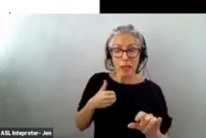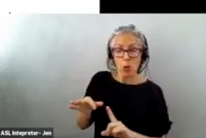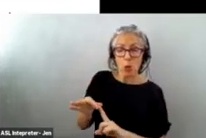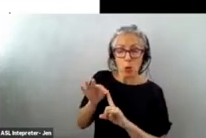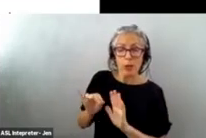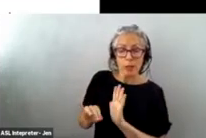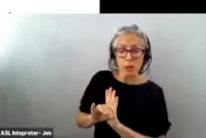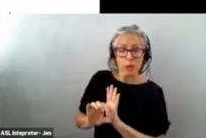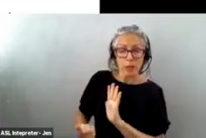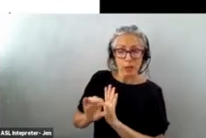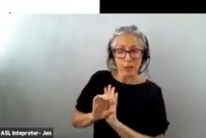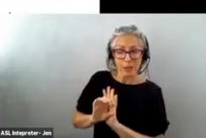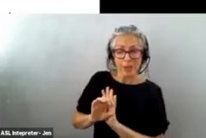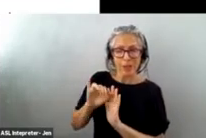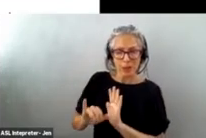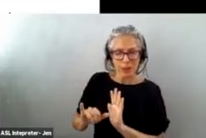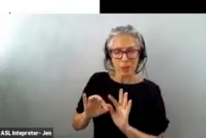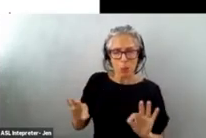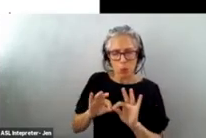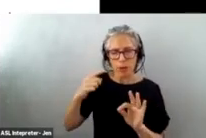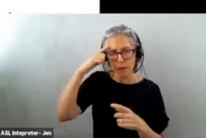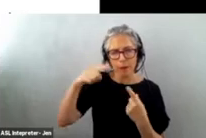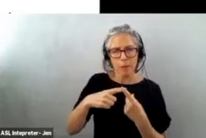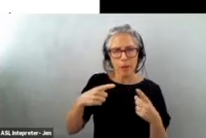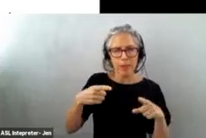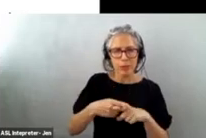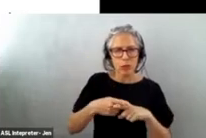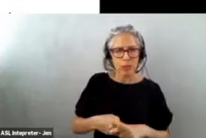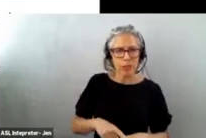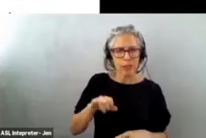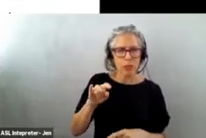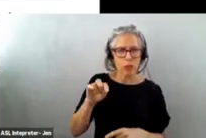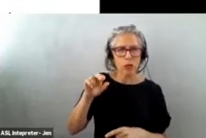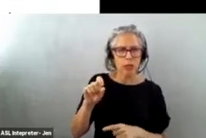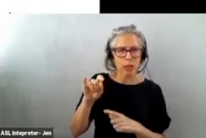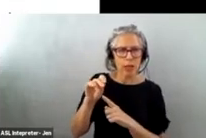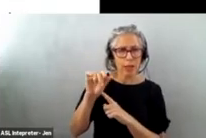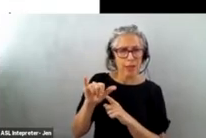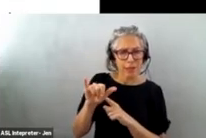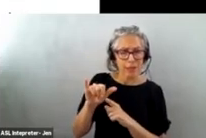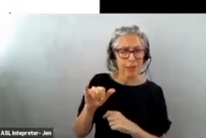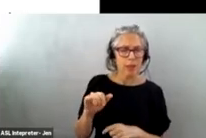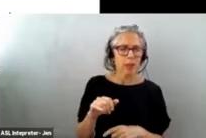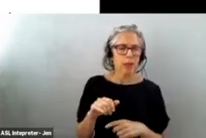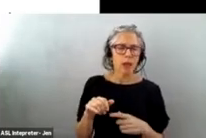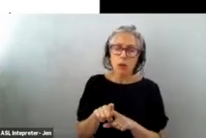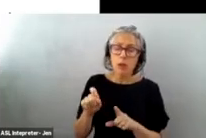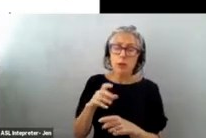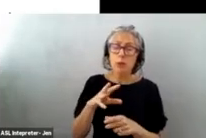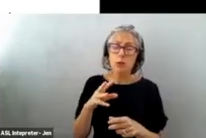when thinking about intersectionality is crucial. Of course, with children, we want to consider the intersectionality of the caregivers as